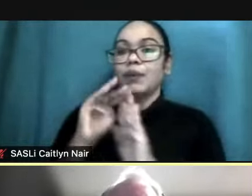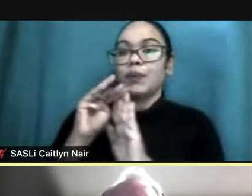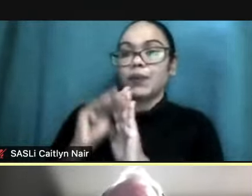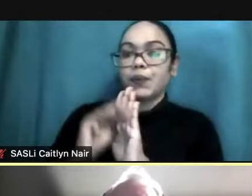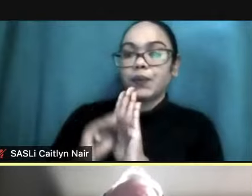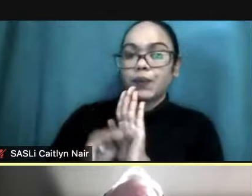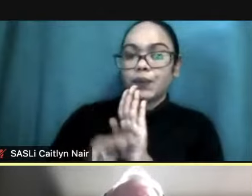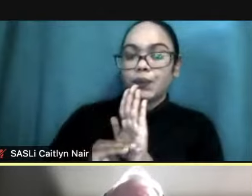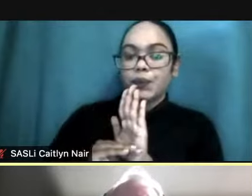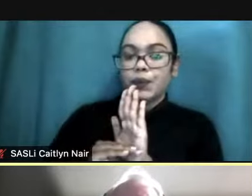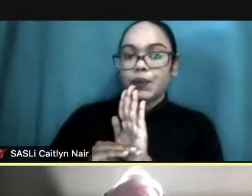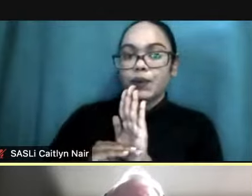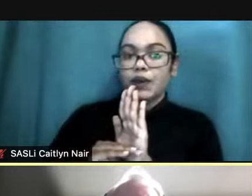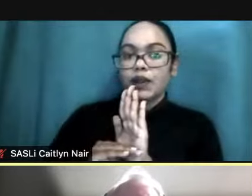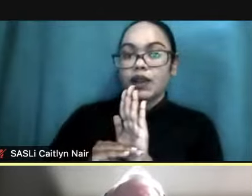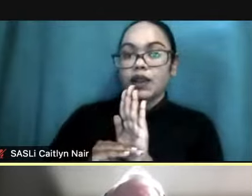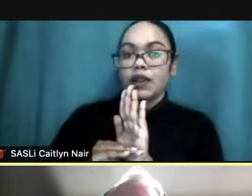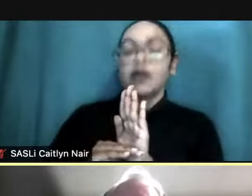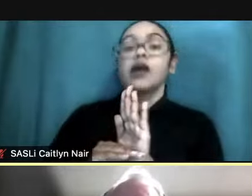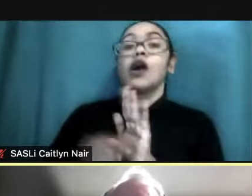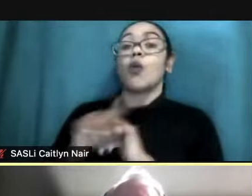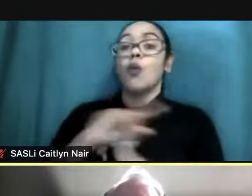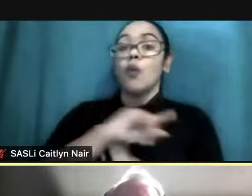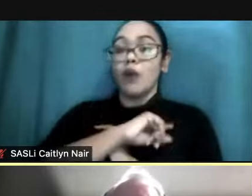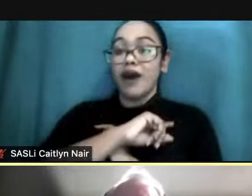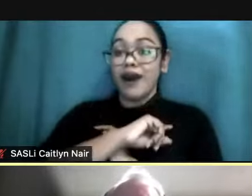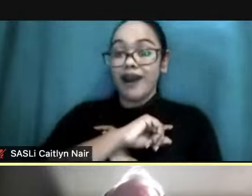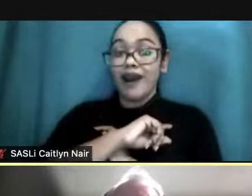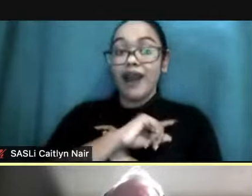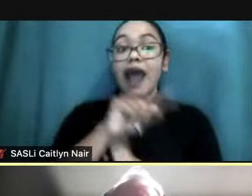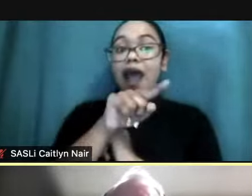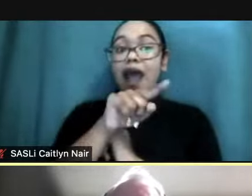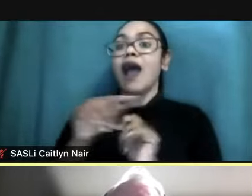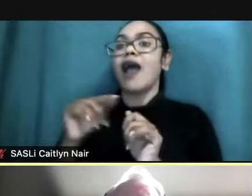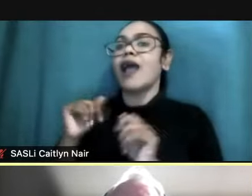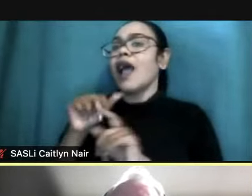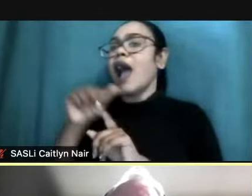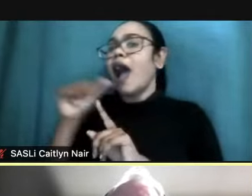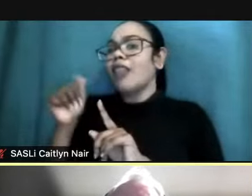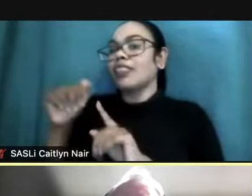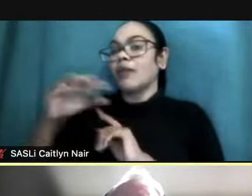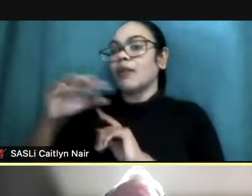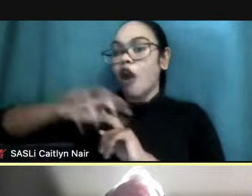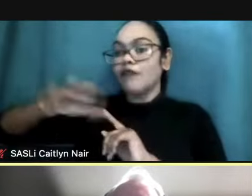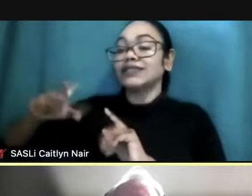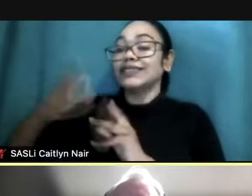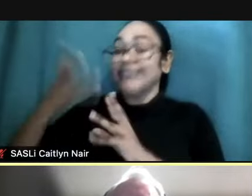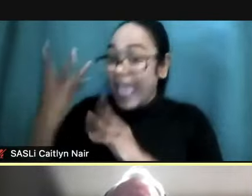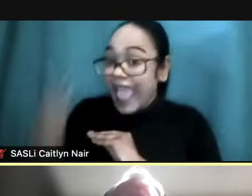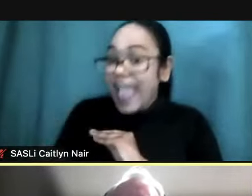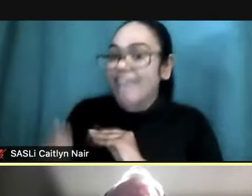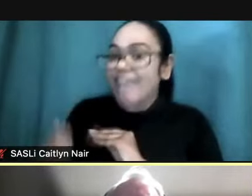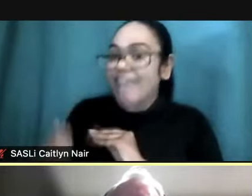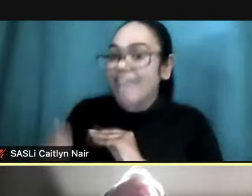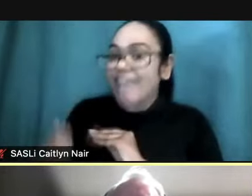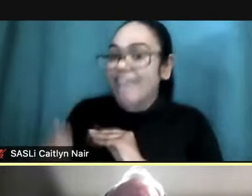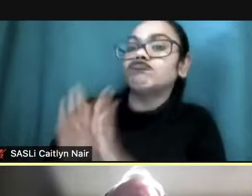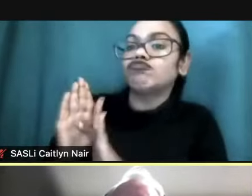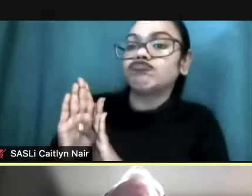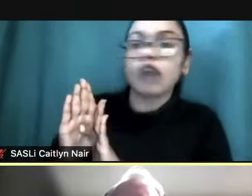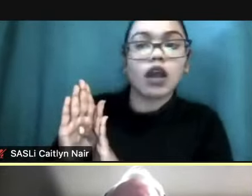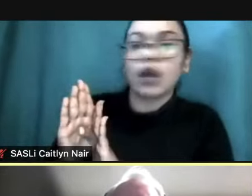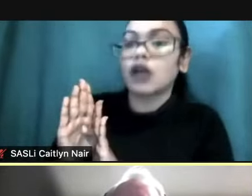PCR tests, because the cases are not rising to the same extent in the provinces other than